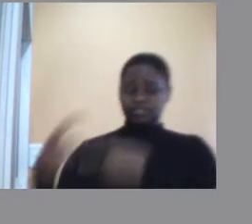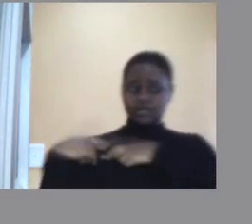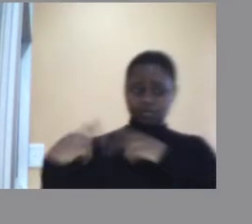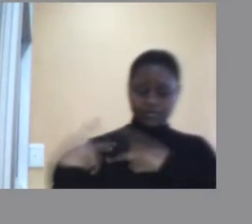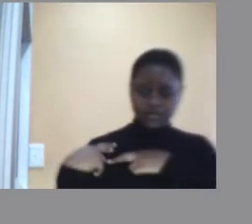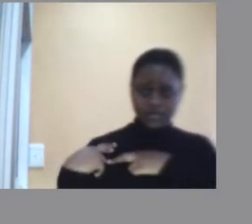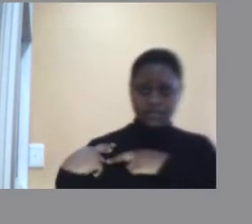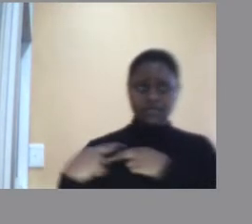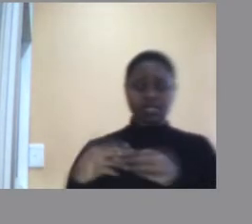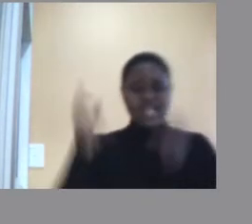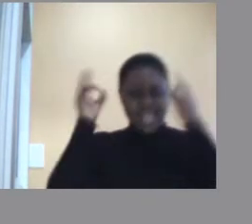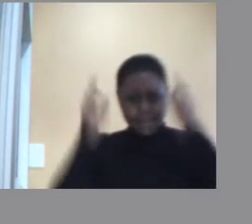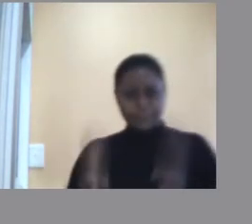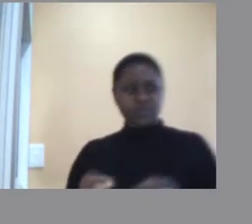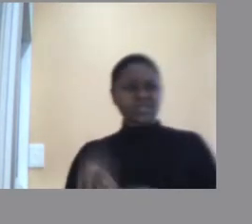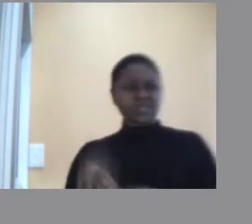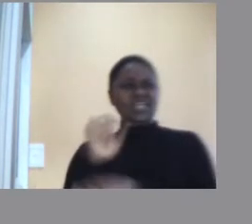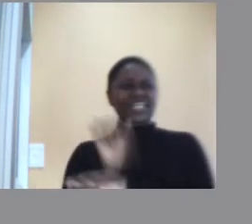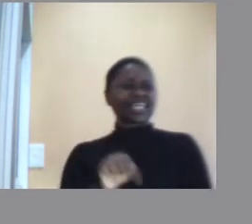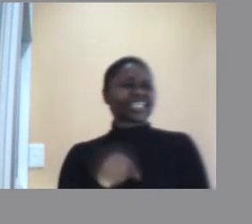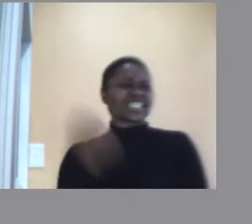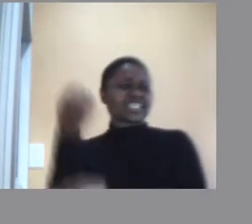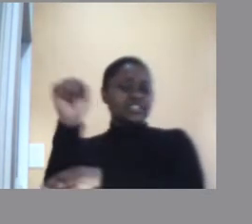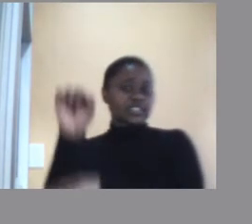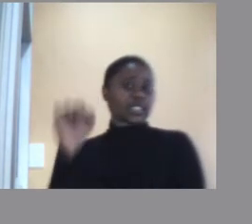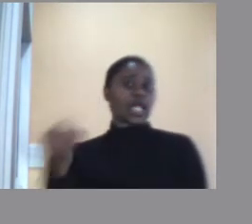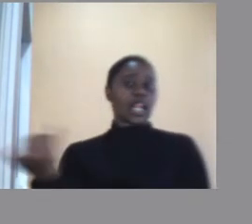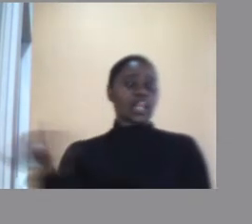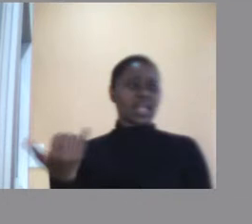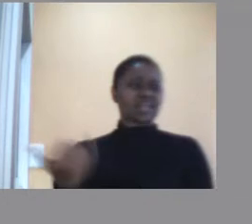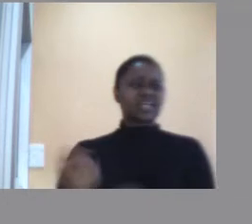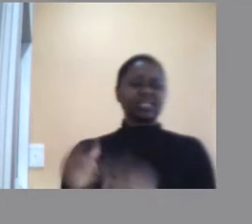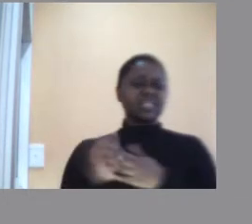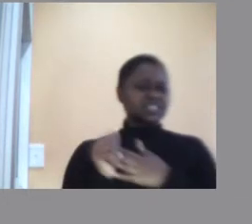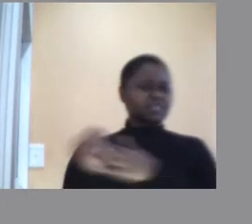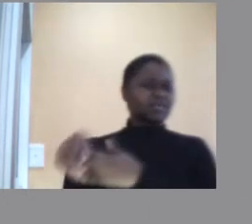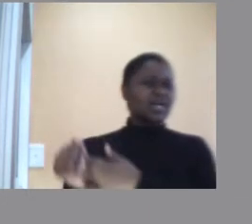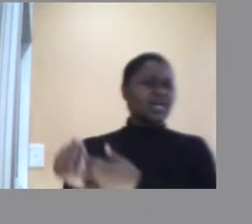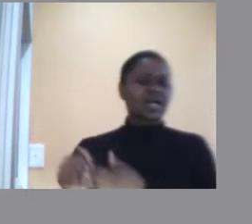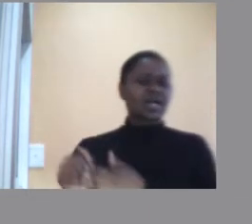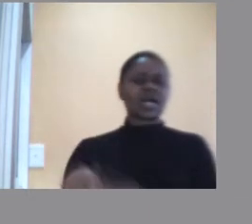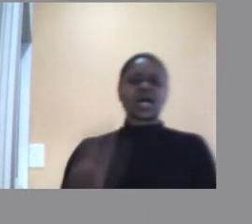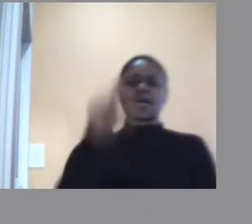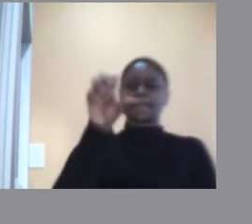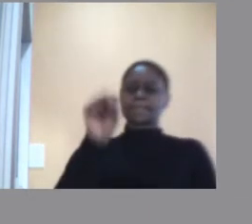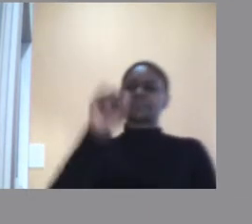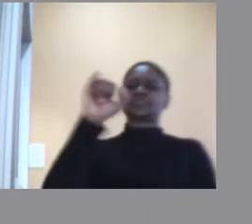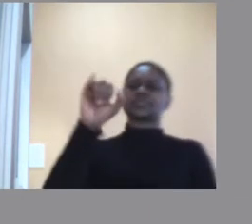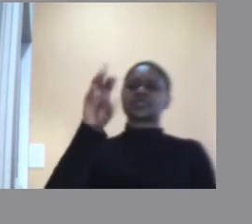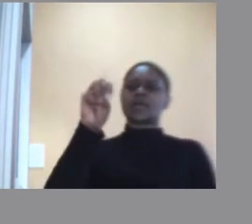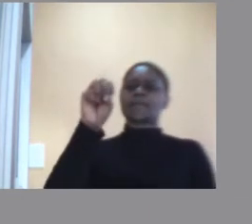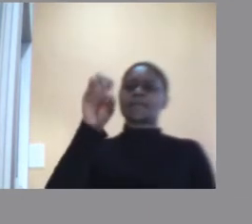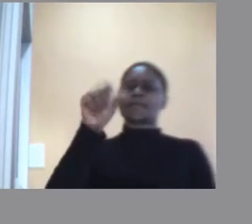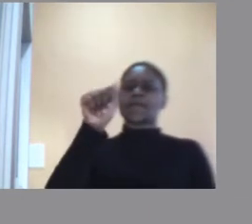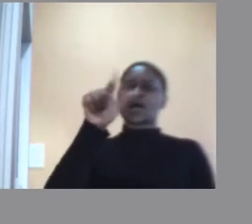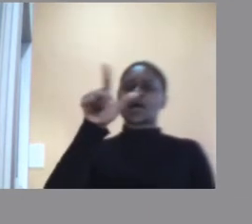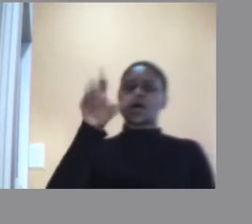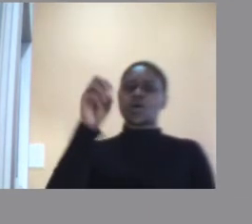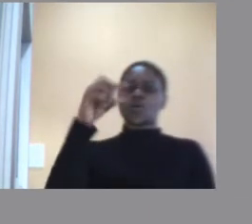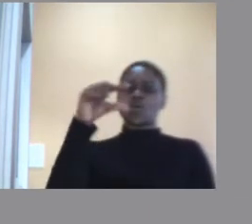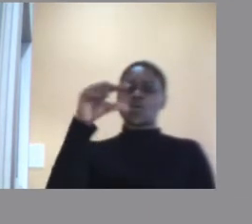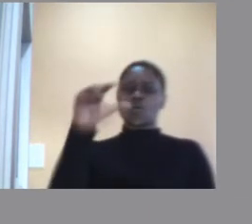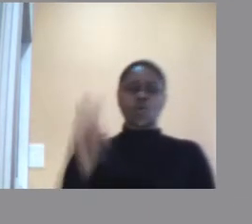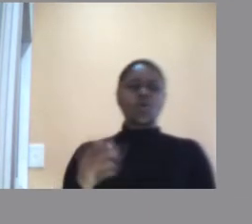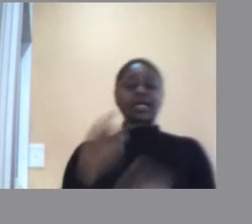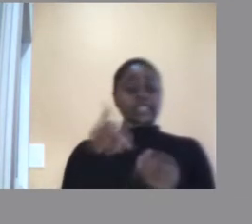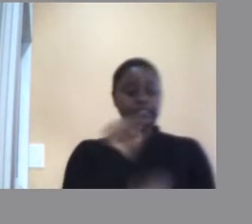and political ignorance for such a leader, Honorable Simango, to say this department is doing